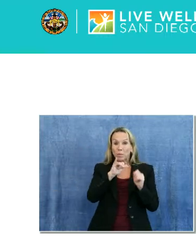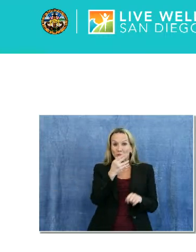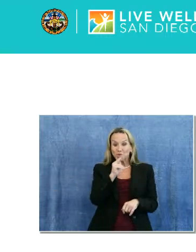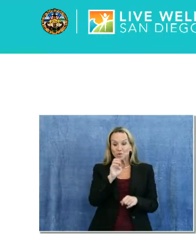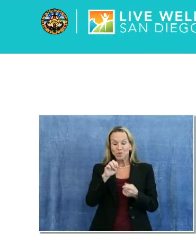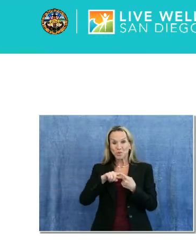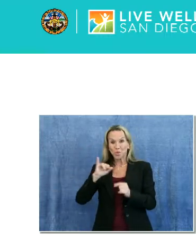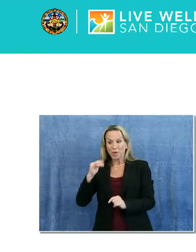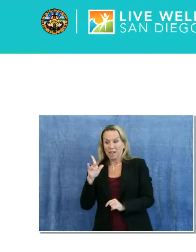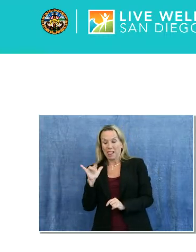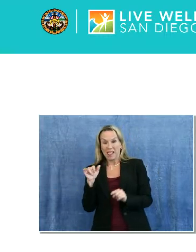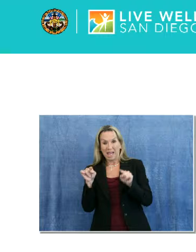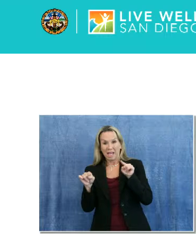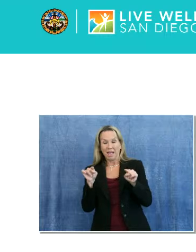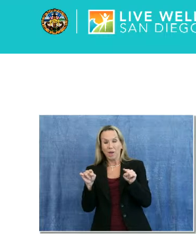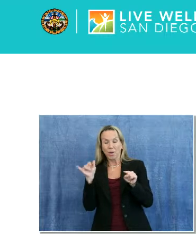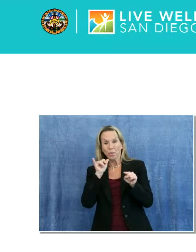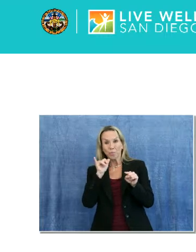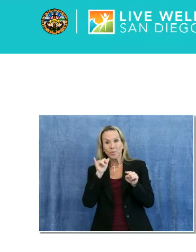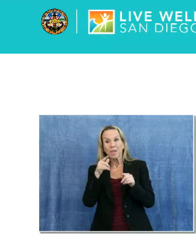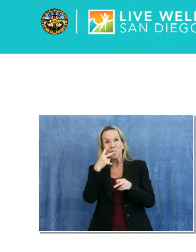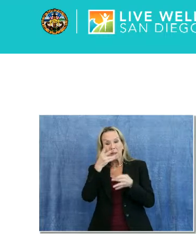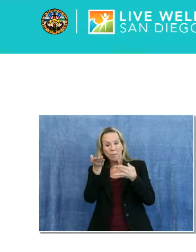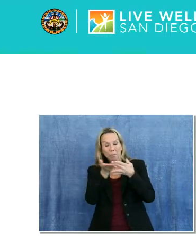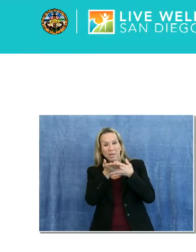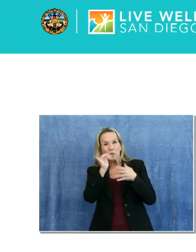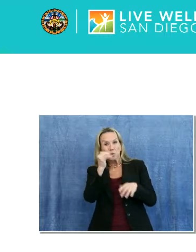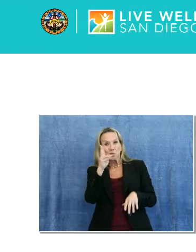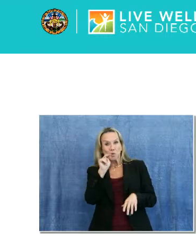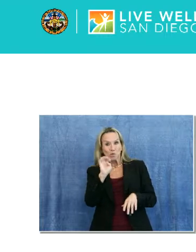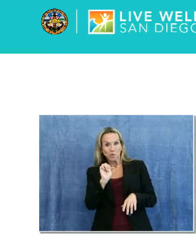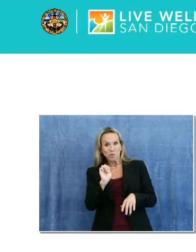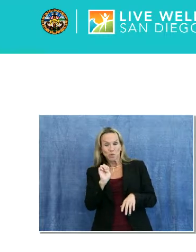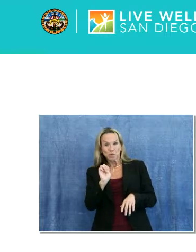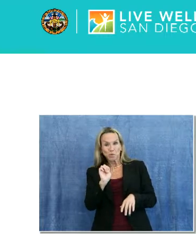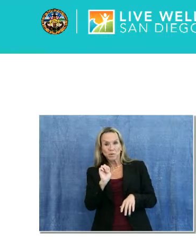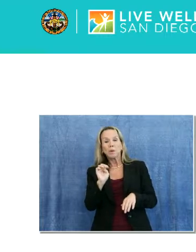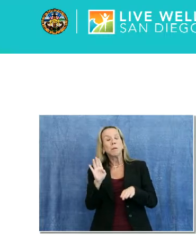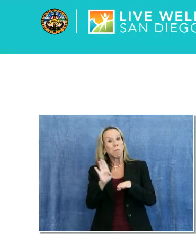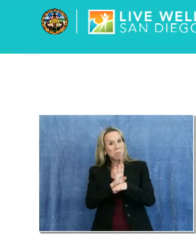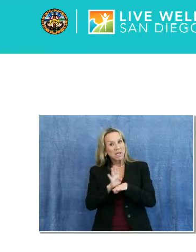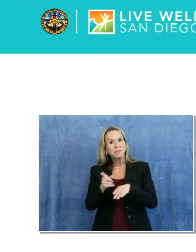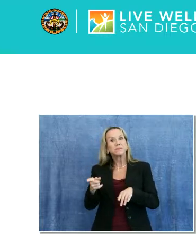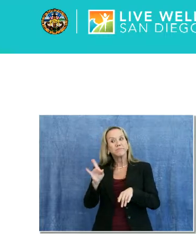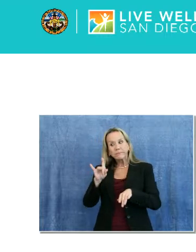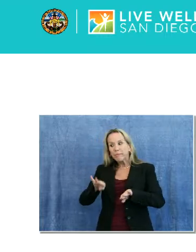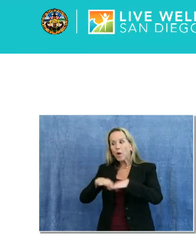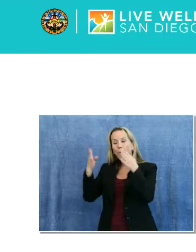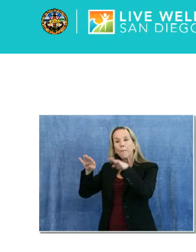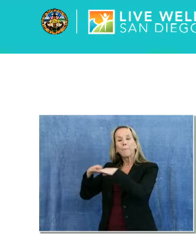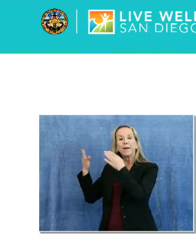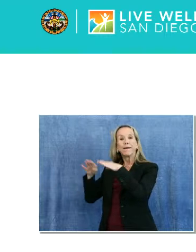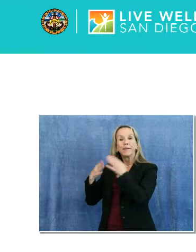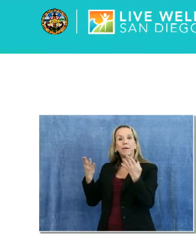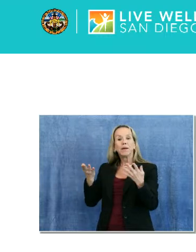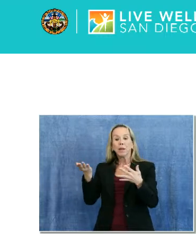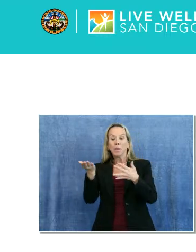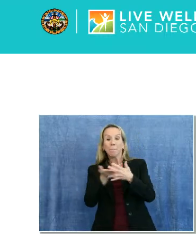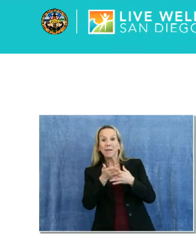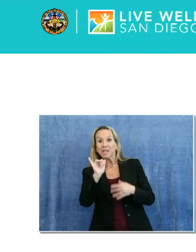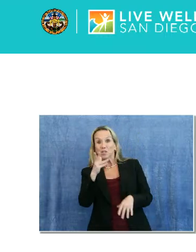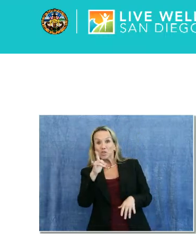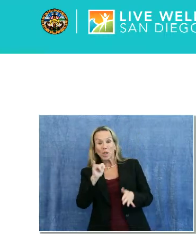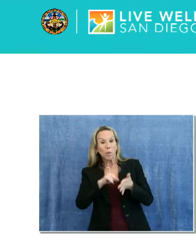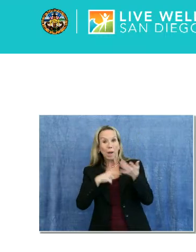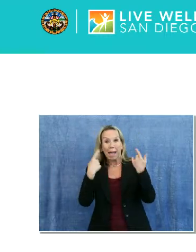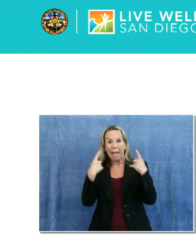July. And again, in mid-June, businesses were opened up, and then in mid-July, we